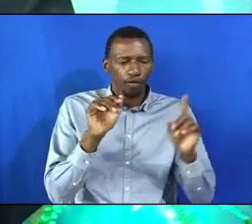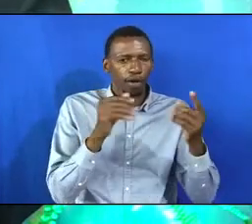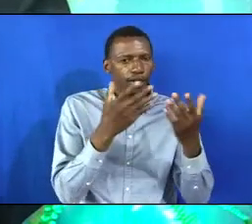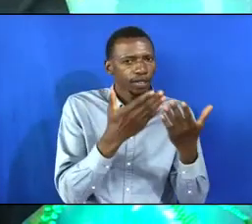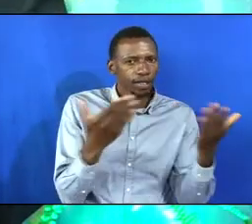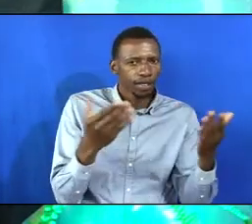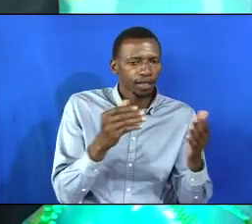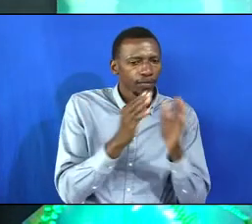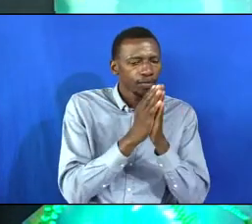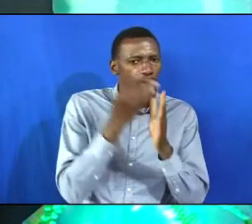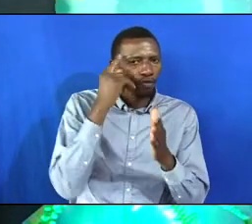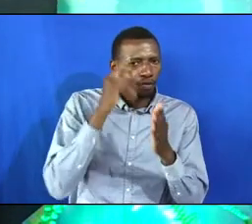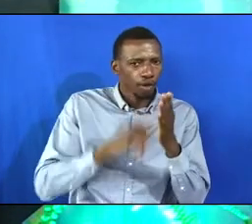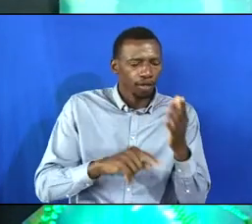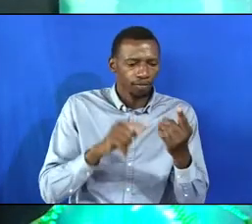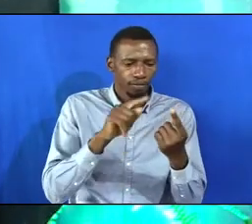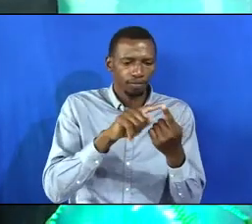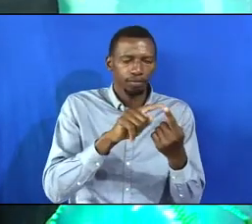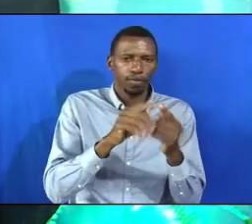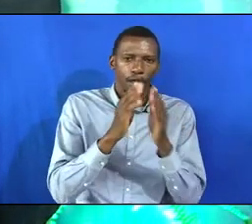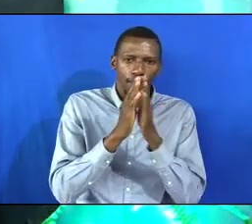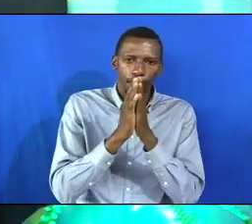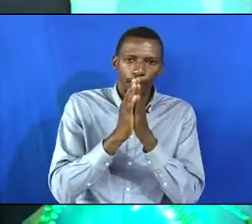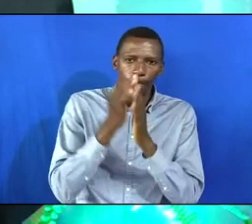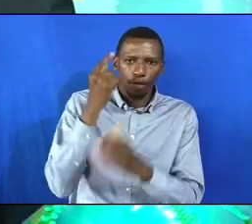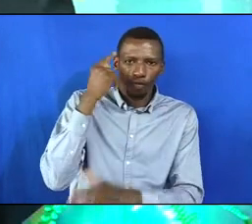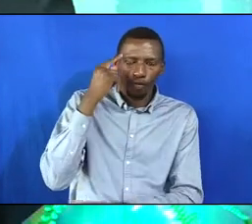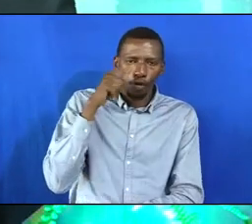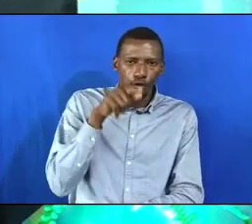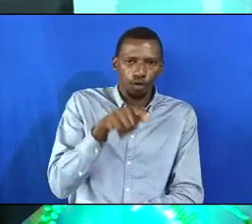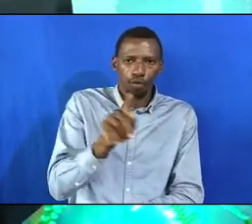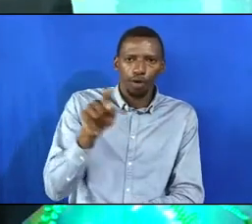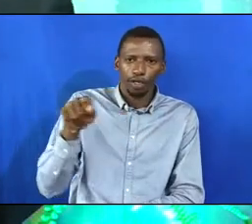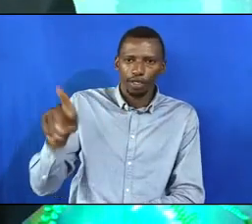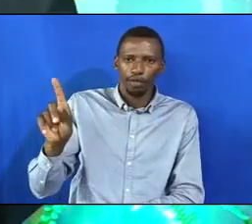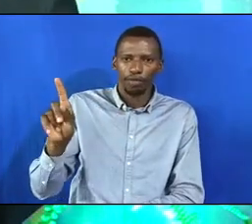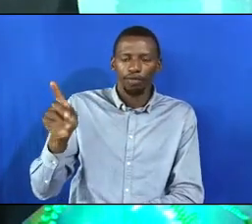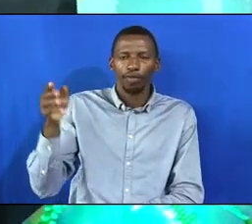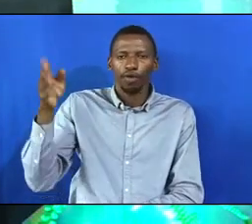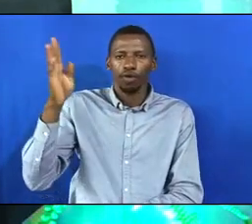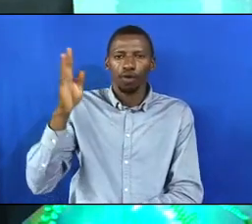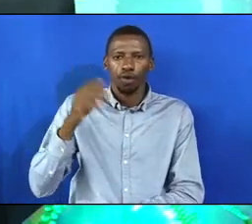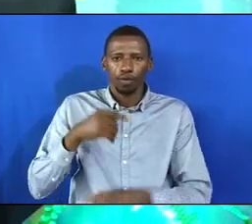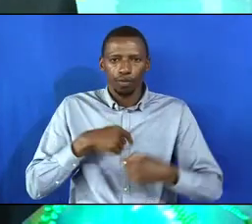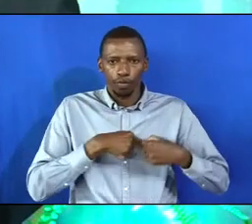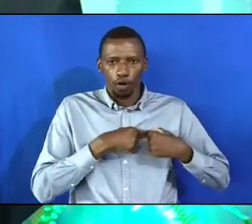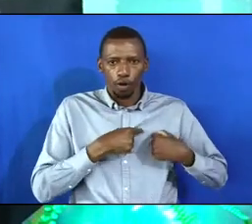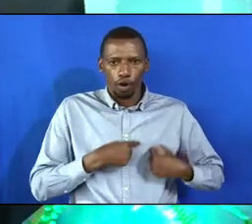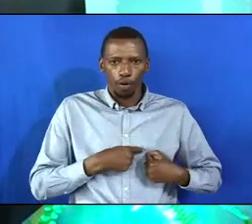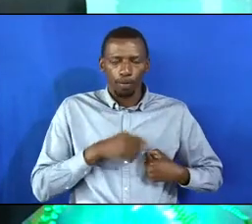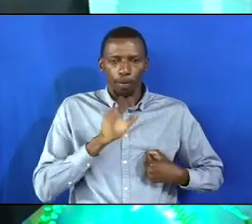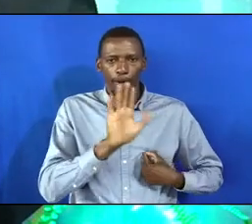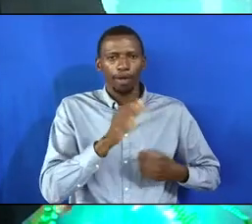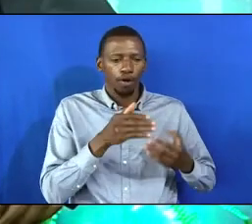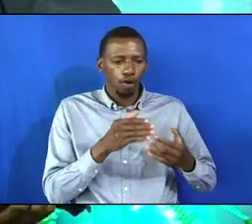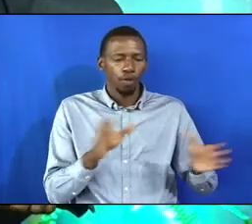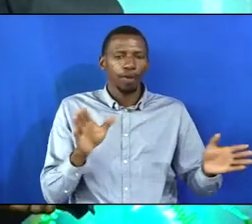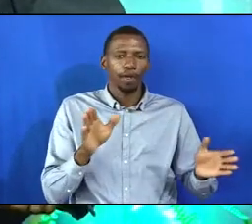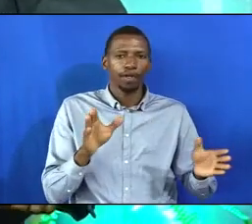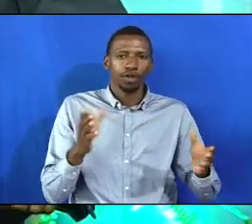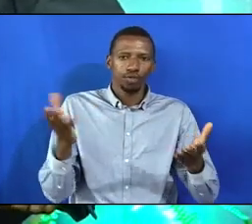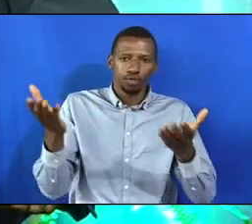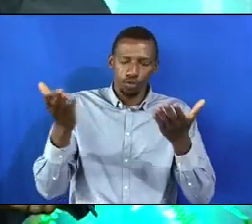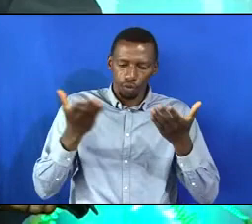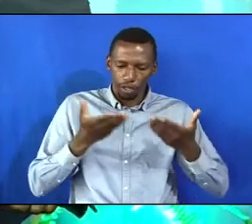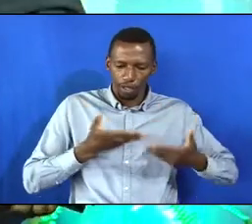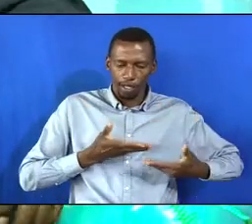you pray for yourself, that God will open your heart to receive the message and the blessings that God